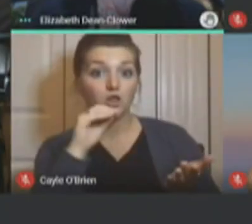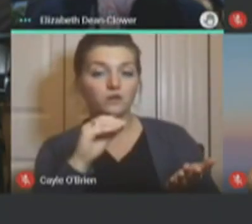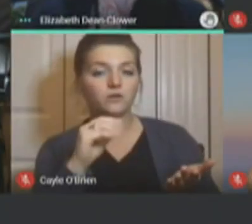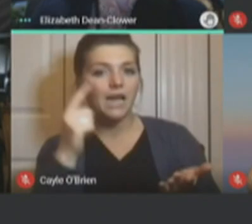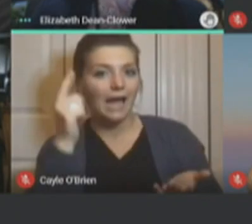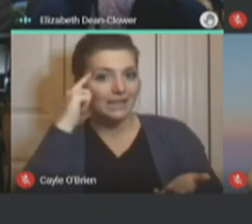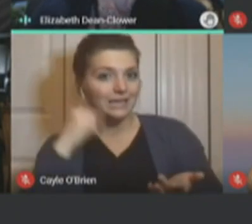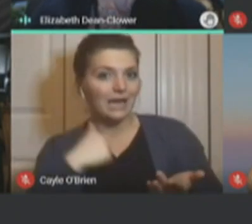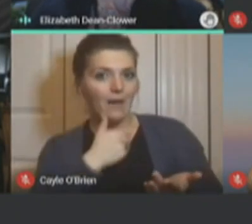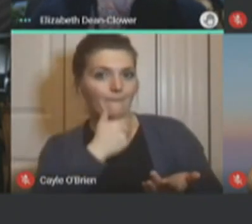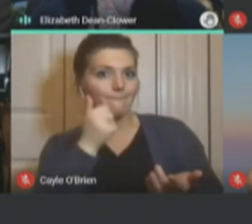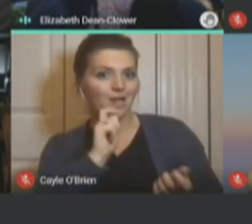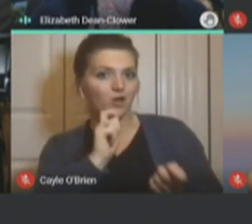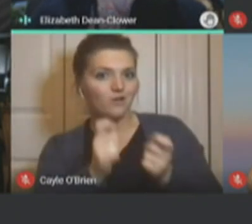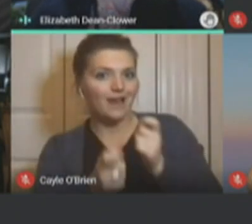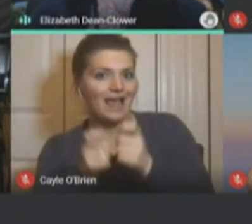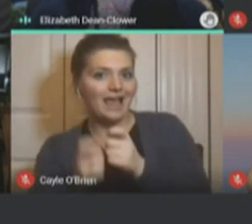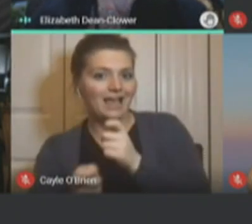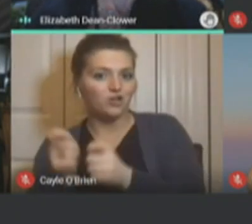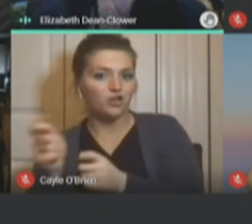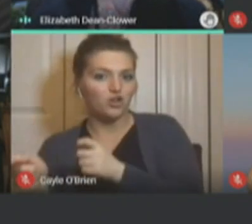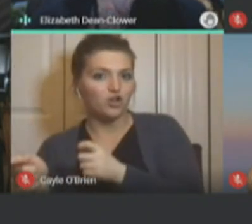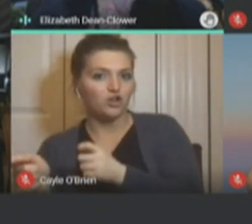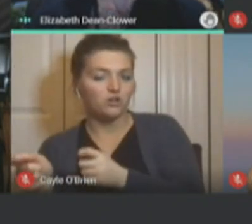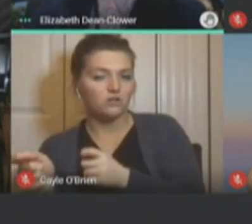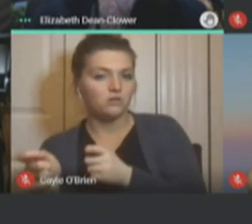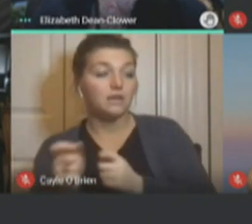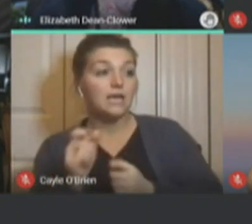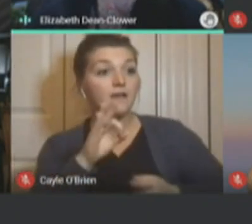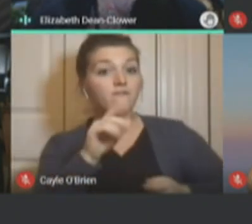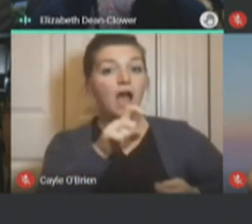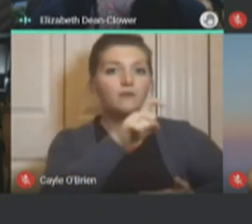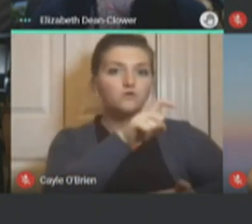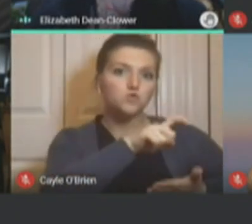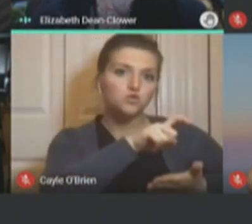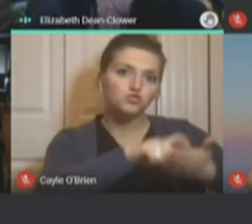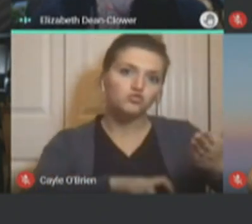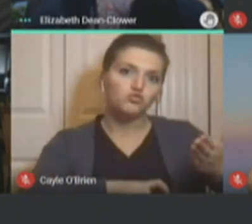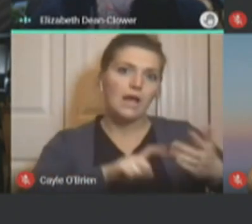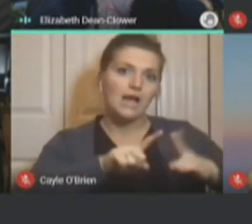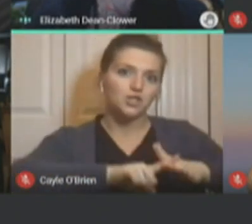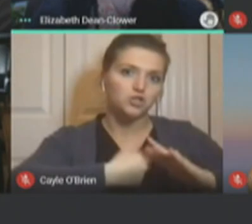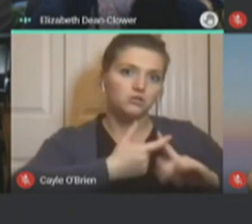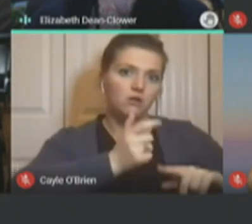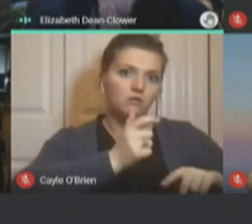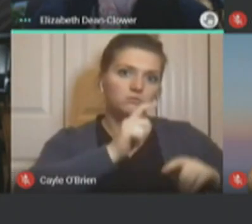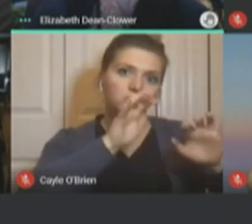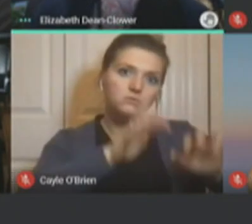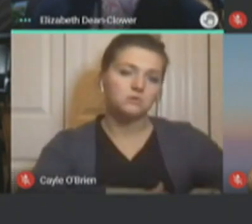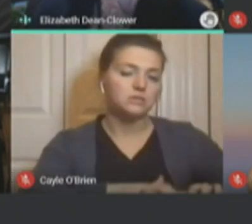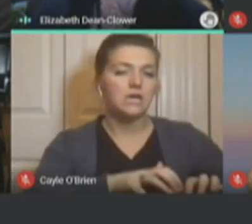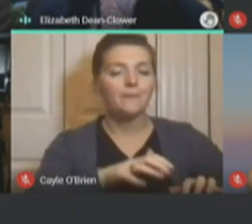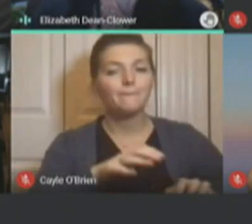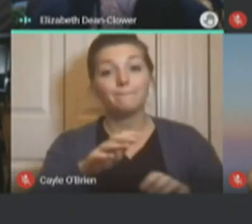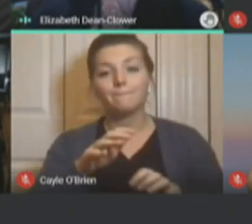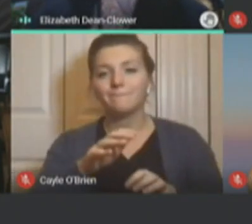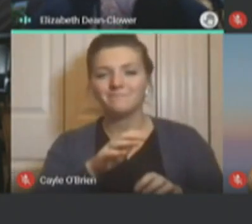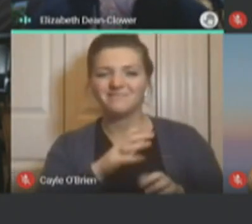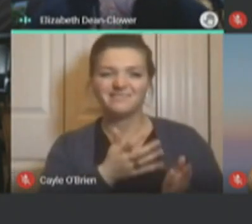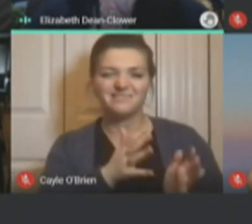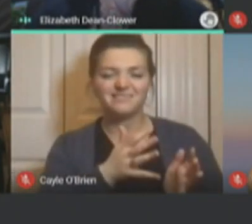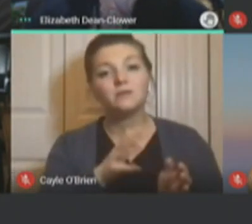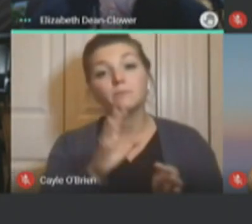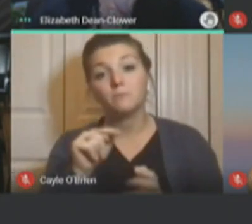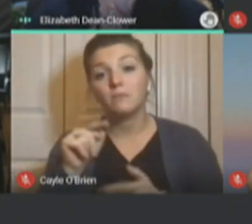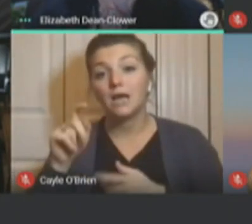than starting a draft from scratch before we had an Arlington template when we were, so anyway, but thank you for